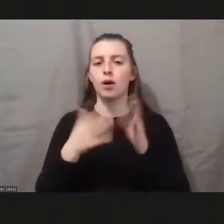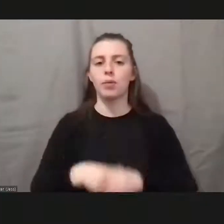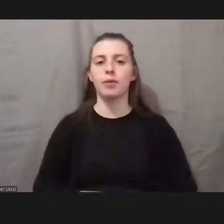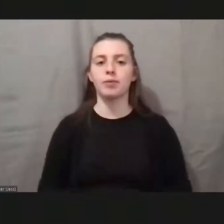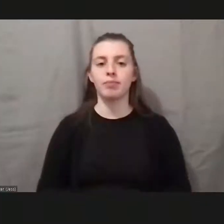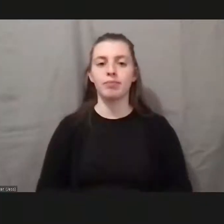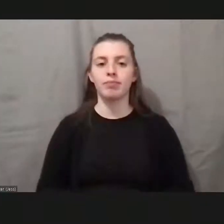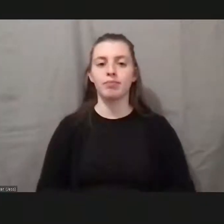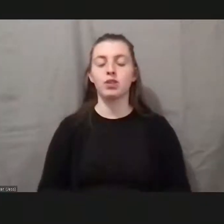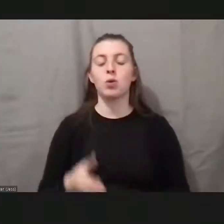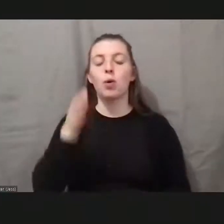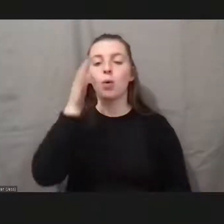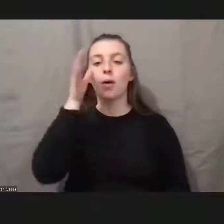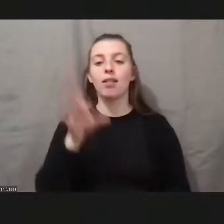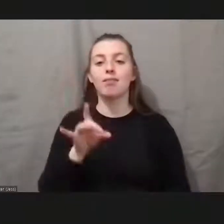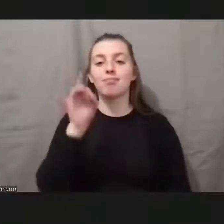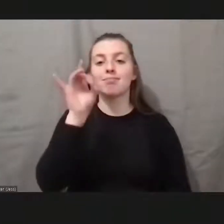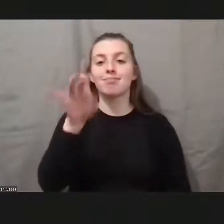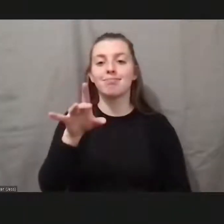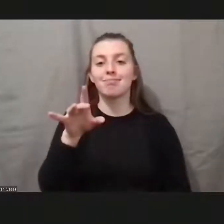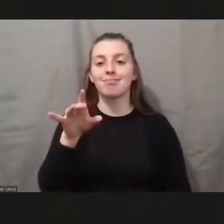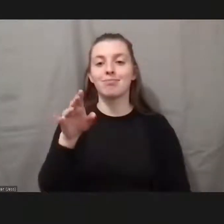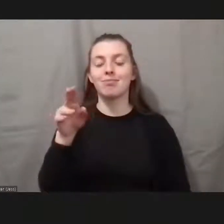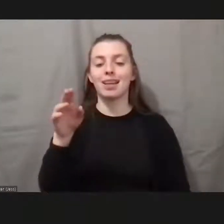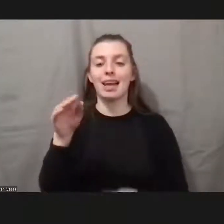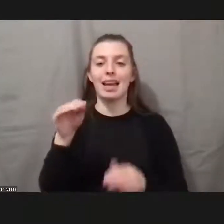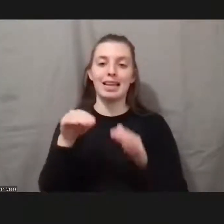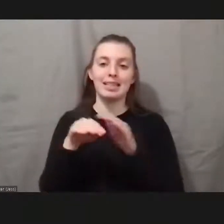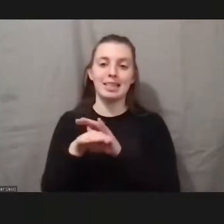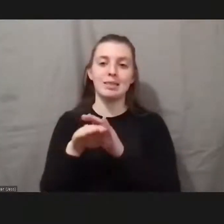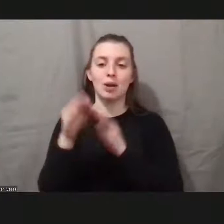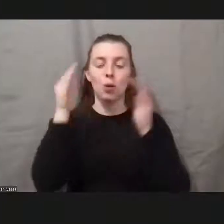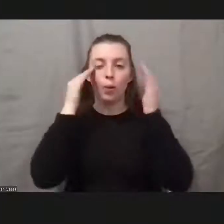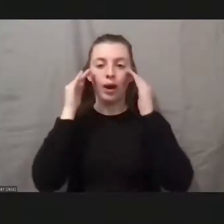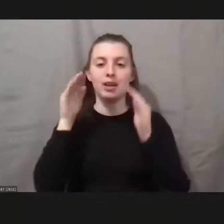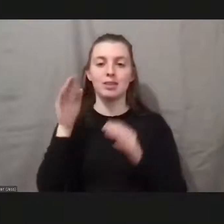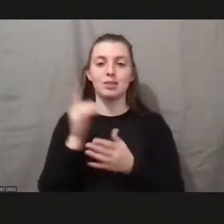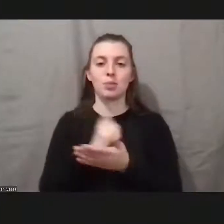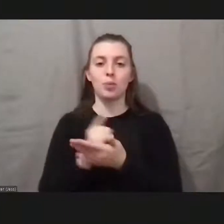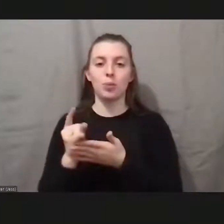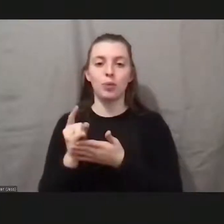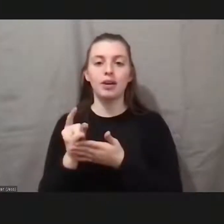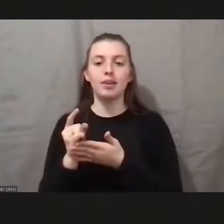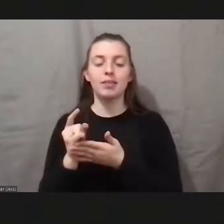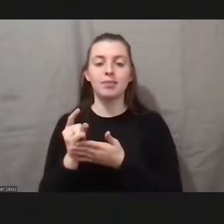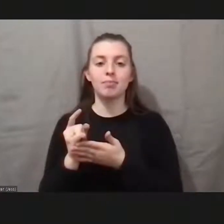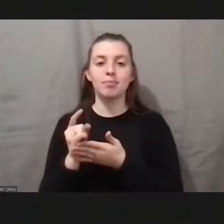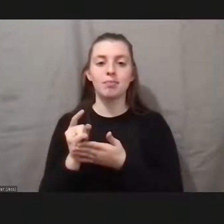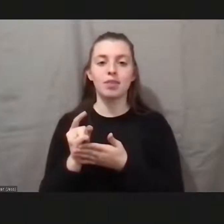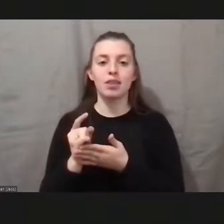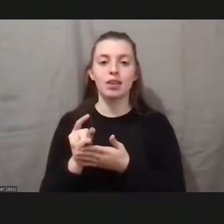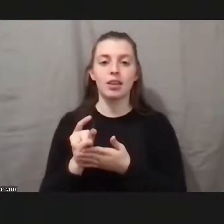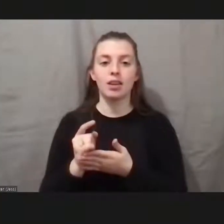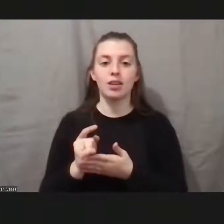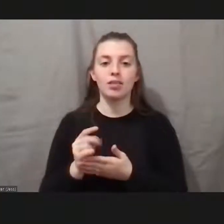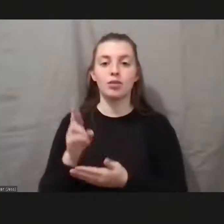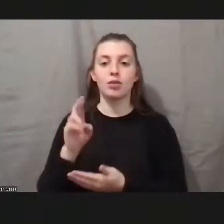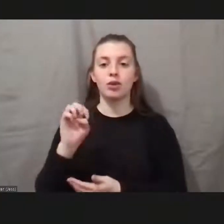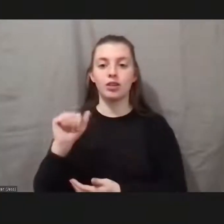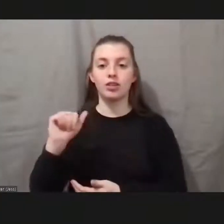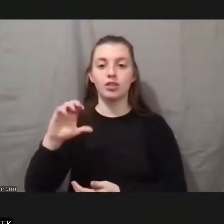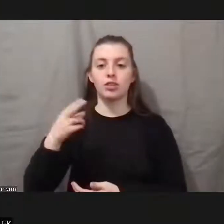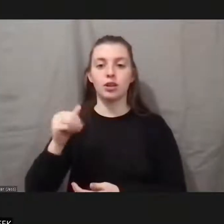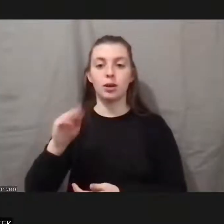Week. And as Patrick mentioned, reachAbility is the host for National Accessibility Week here in Nova Scotia. And we have